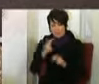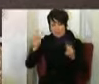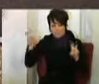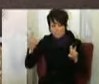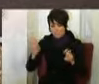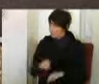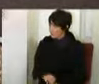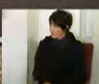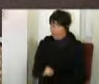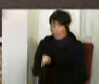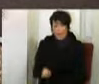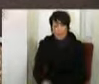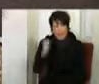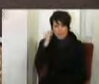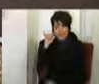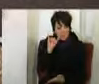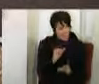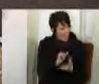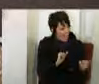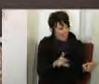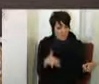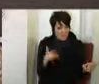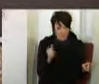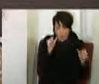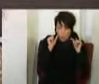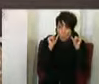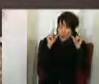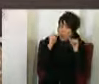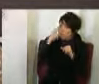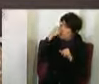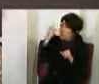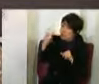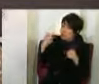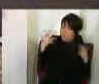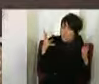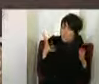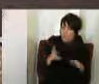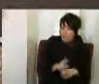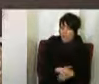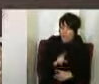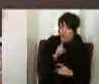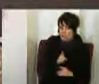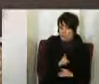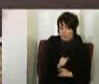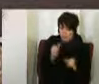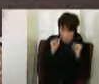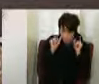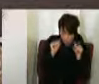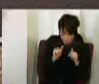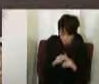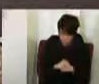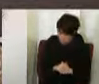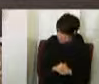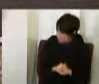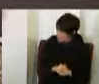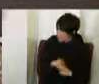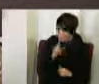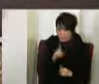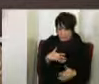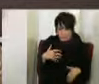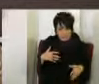And imagine what Joseph must have felt like when he woke up from that dream. I'm sure that as he woke up, he kind of was